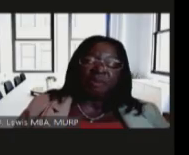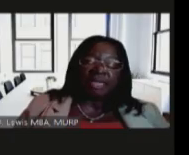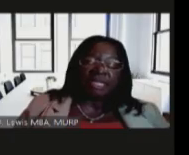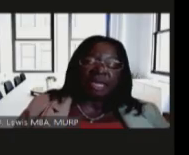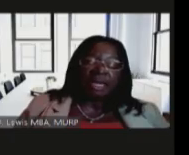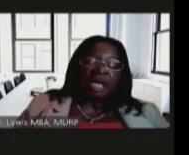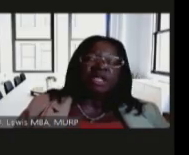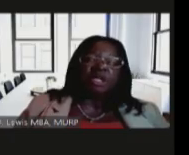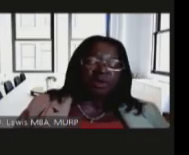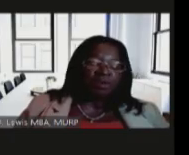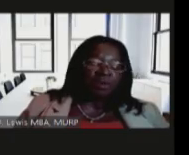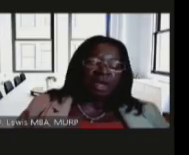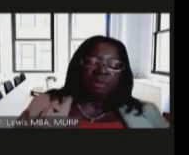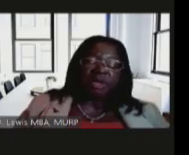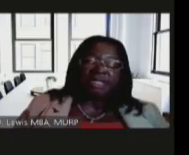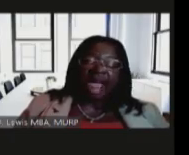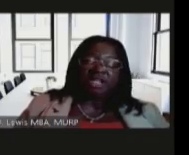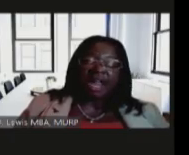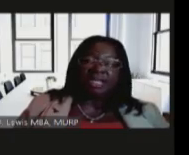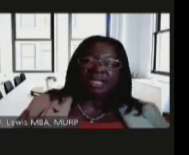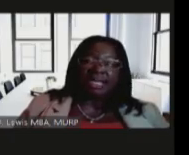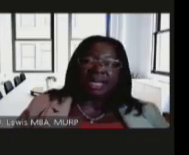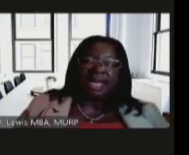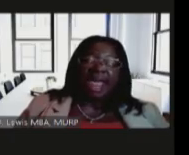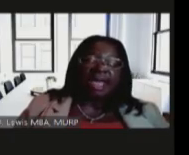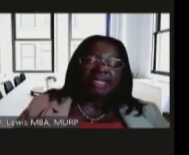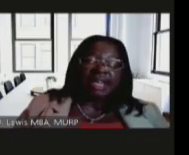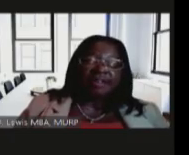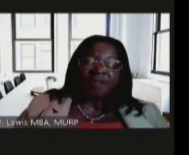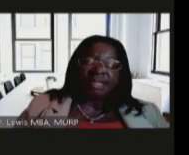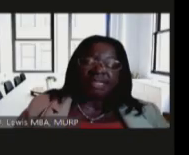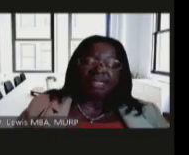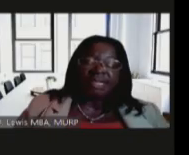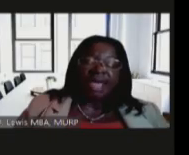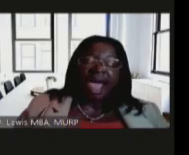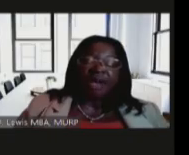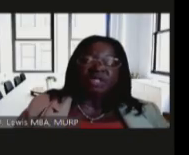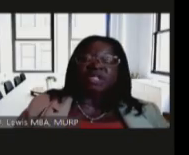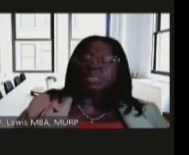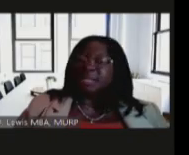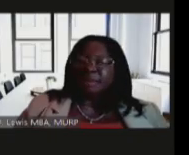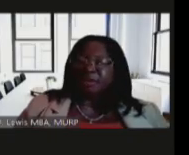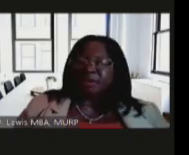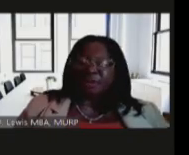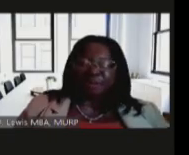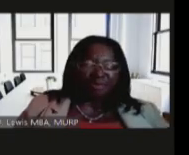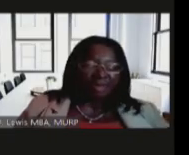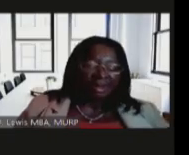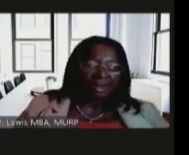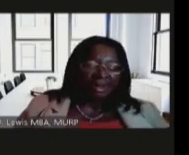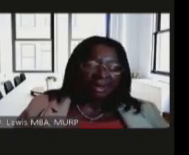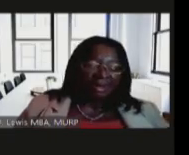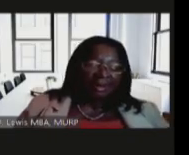for Humanity, Central Florida Community Action Agency, and St. Francis House, just to name a few.